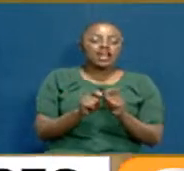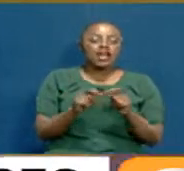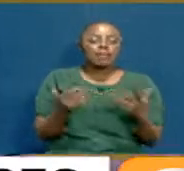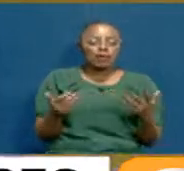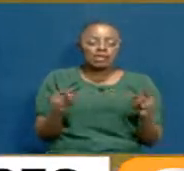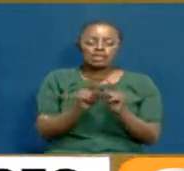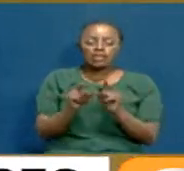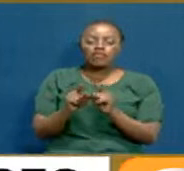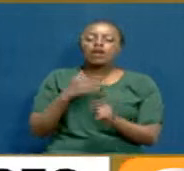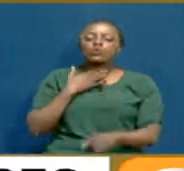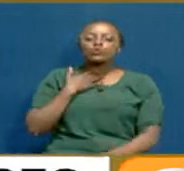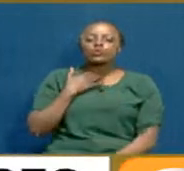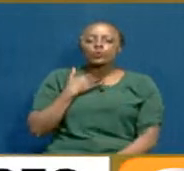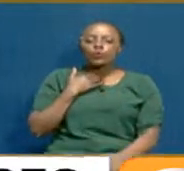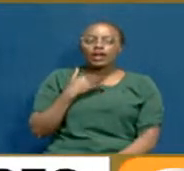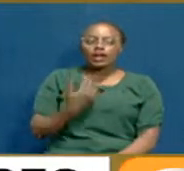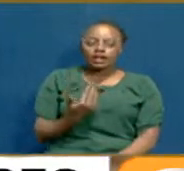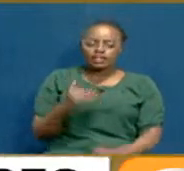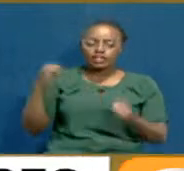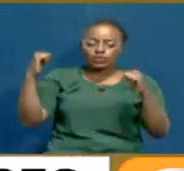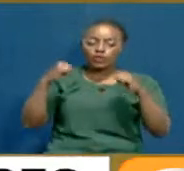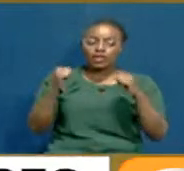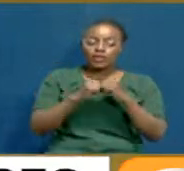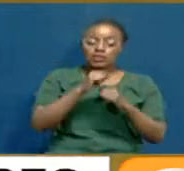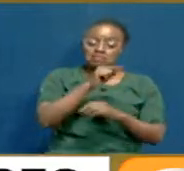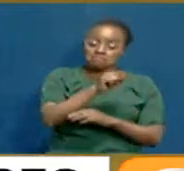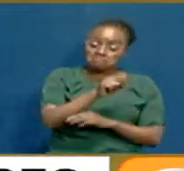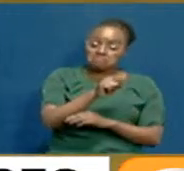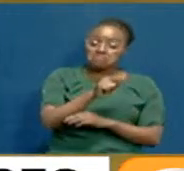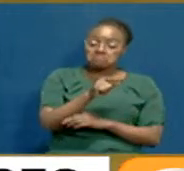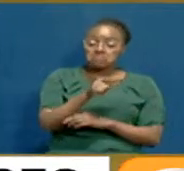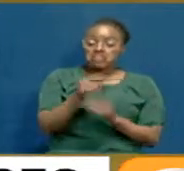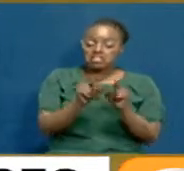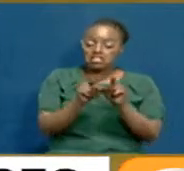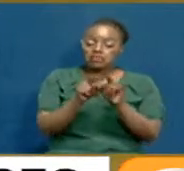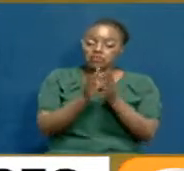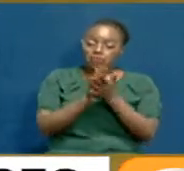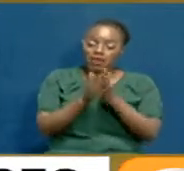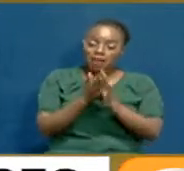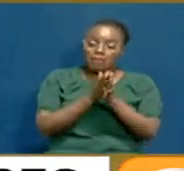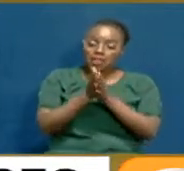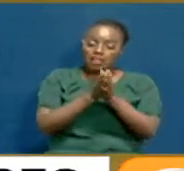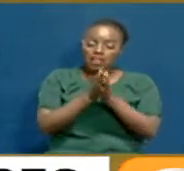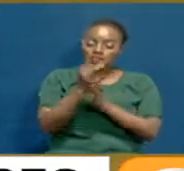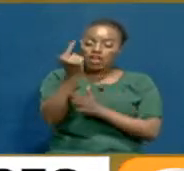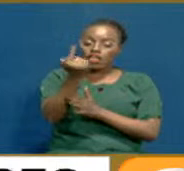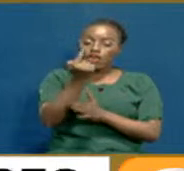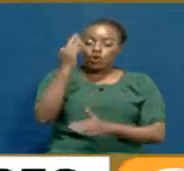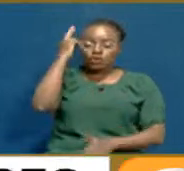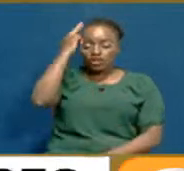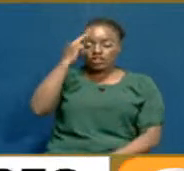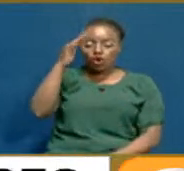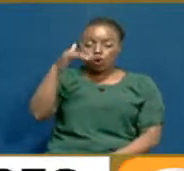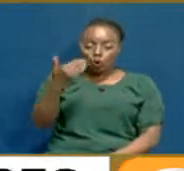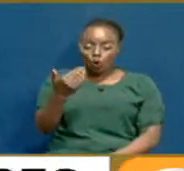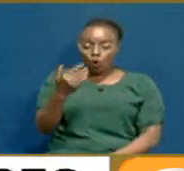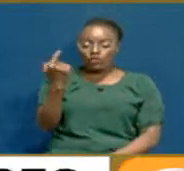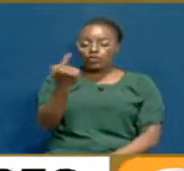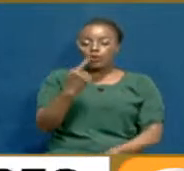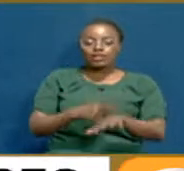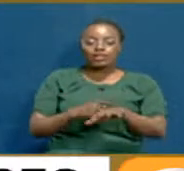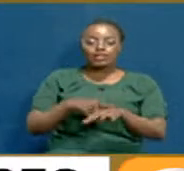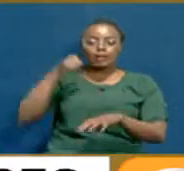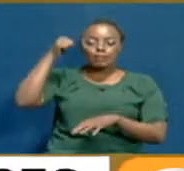In as much as I want to agree with her and be inspirational, the only reason or the only time our